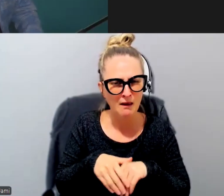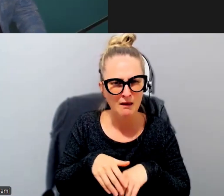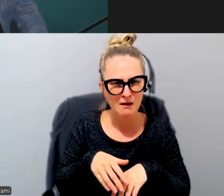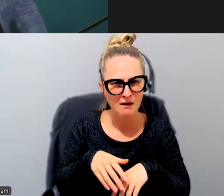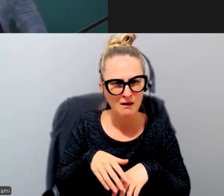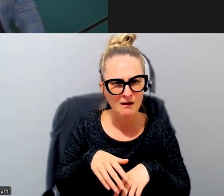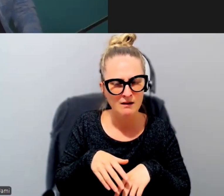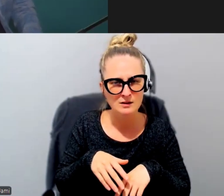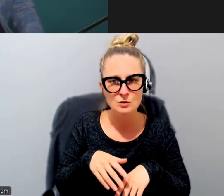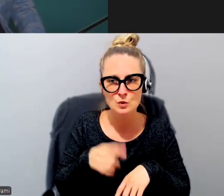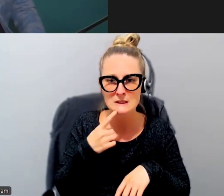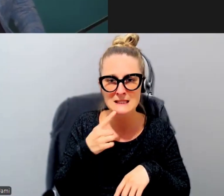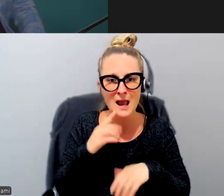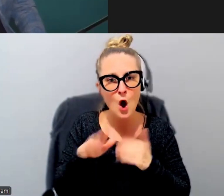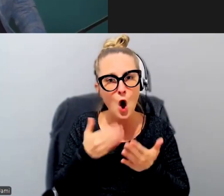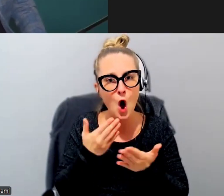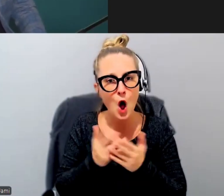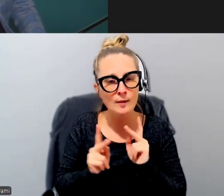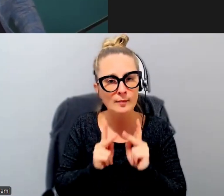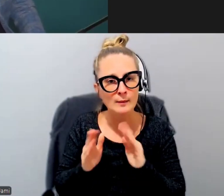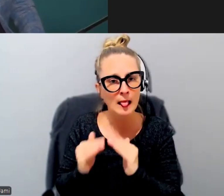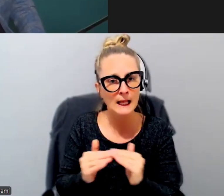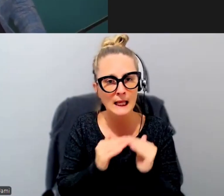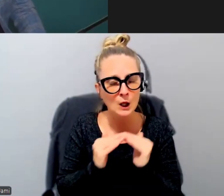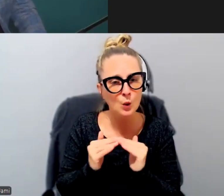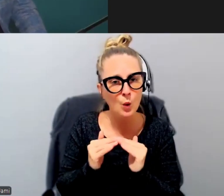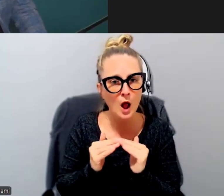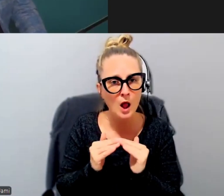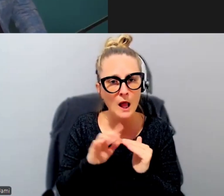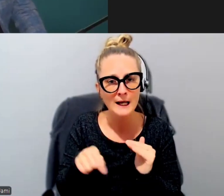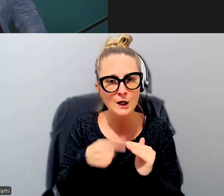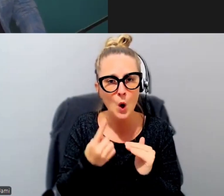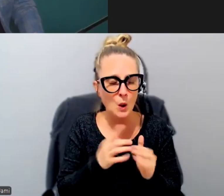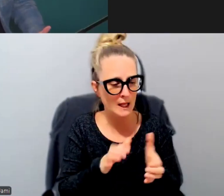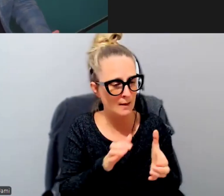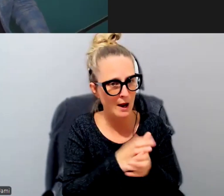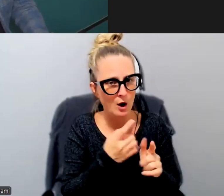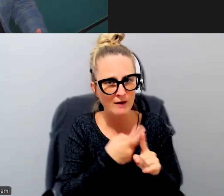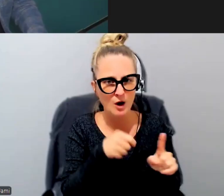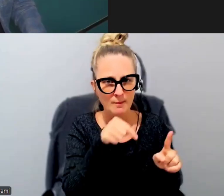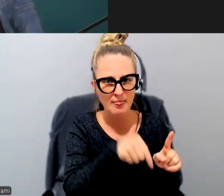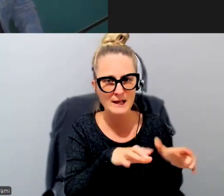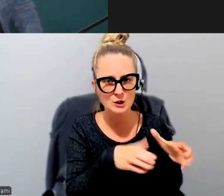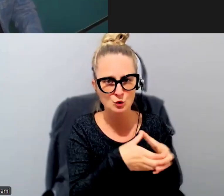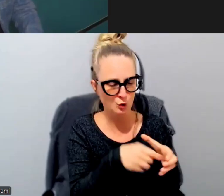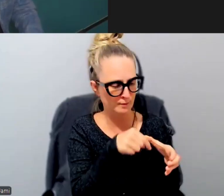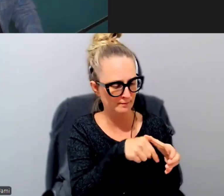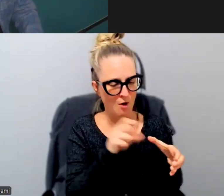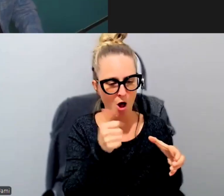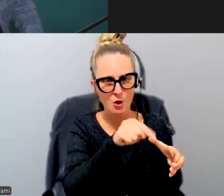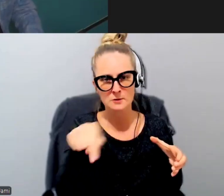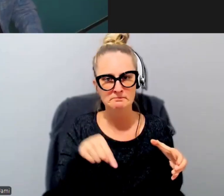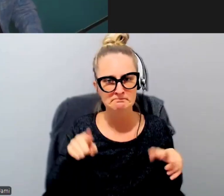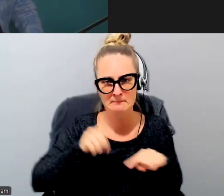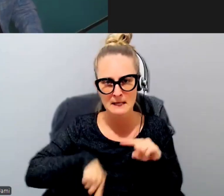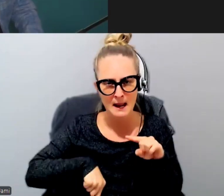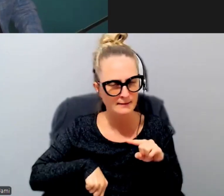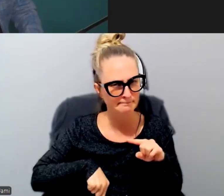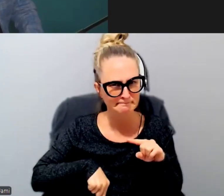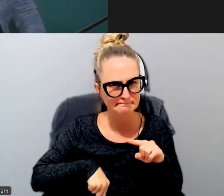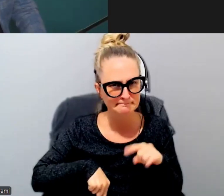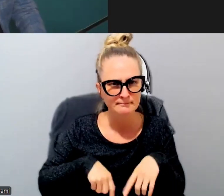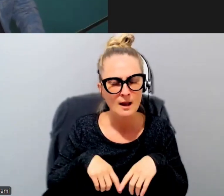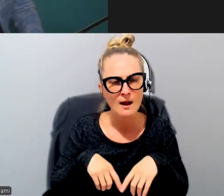are equal and only marry from this group of people. And half of American Jews or